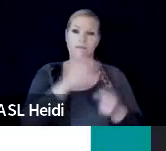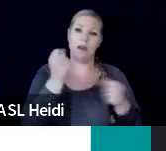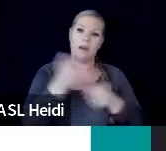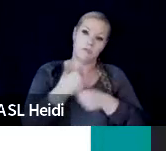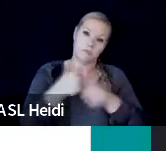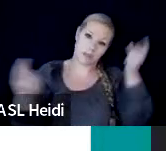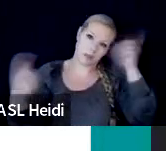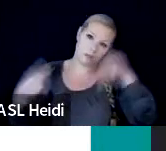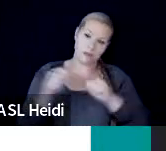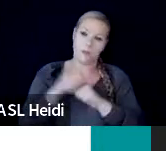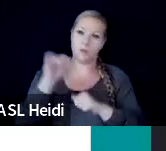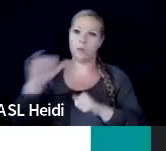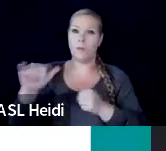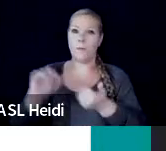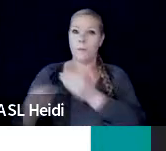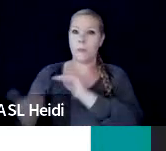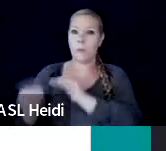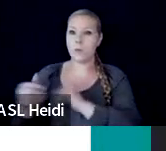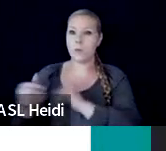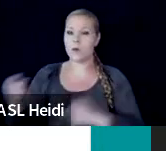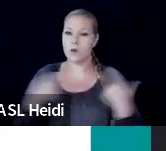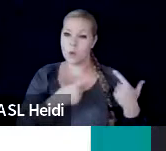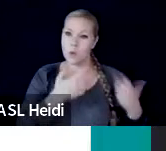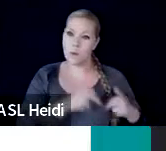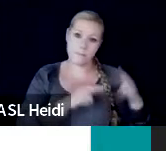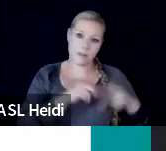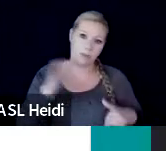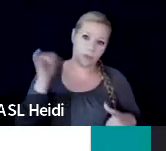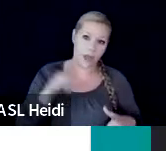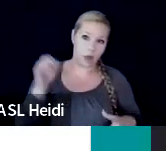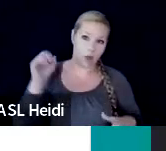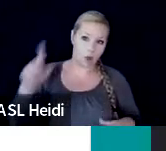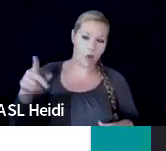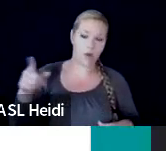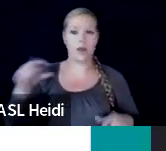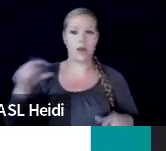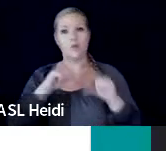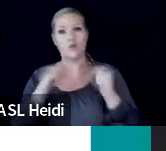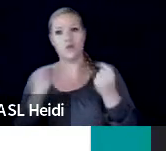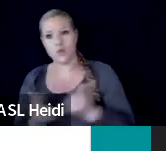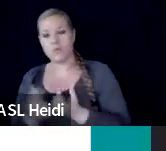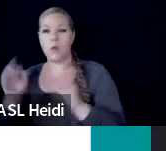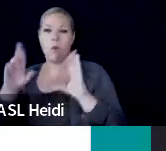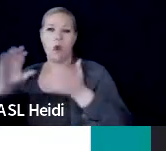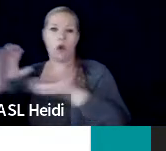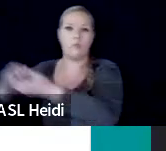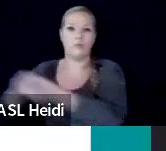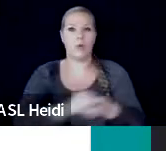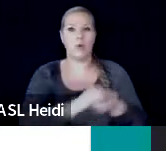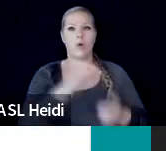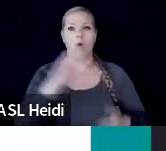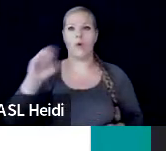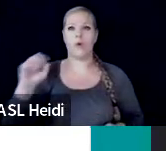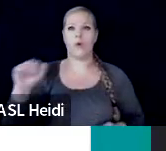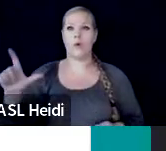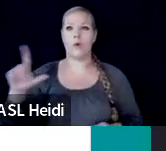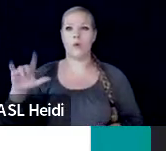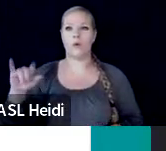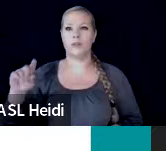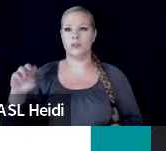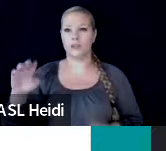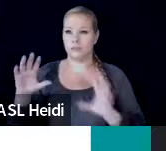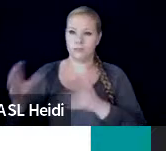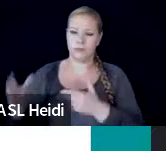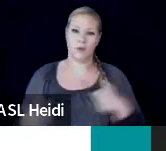a community group of community organizations or coalition. But what we're talking about here is, since we are a